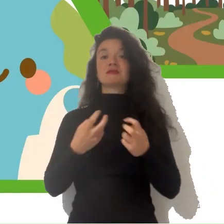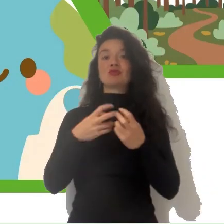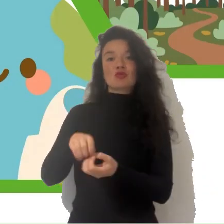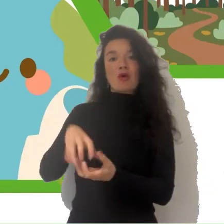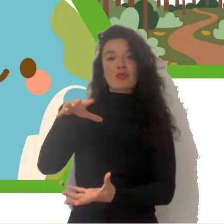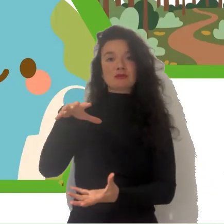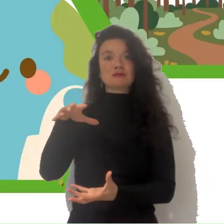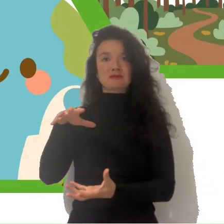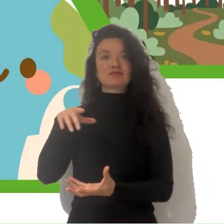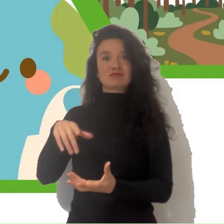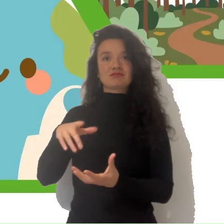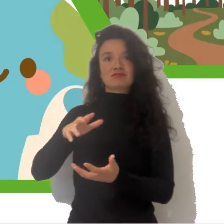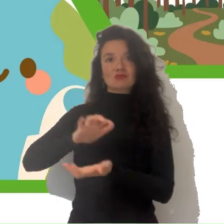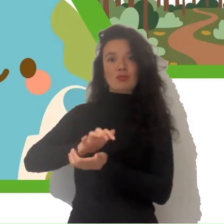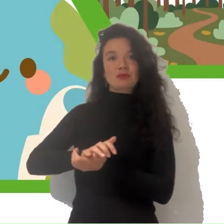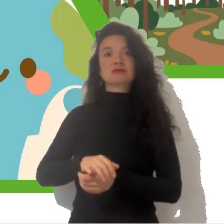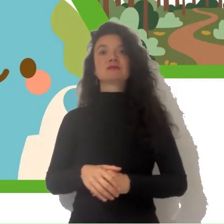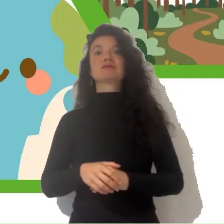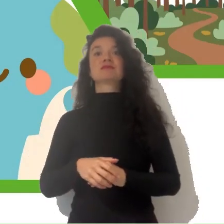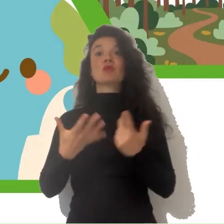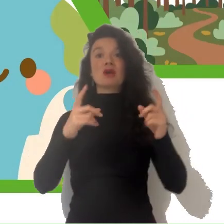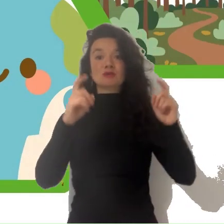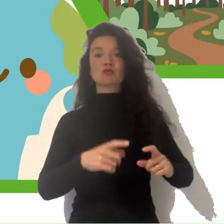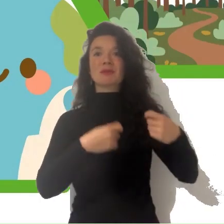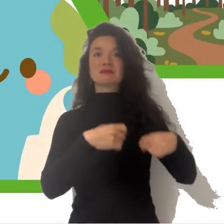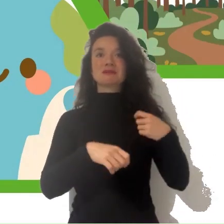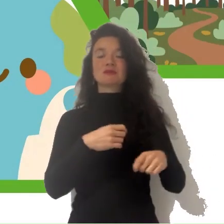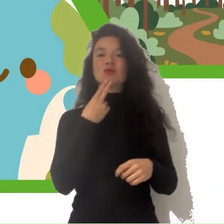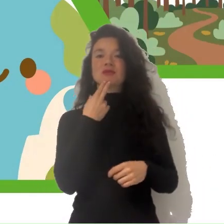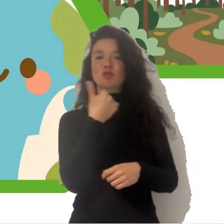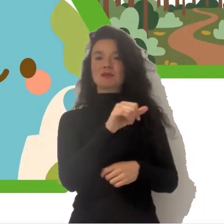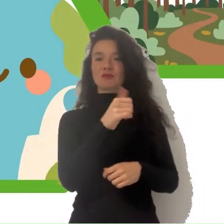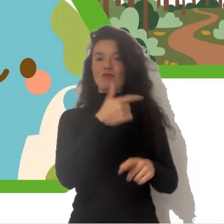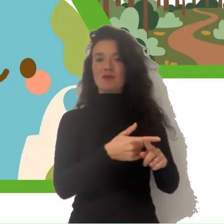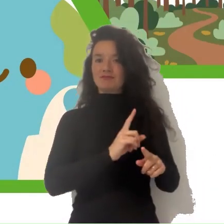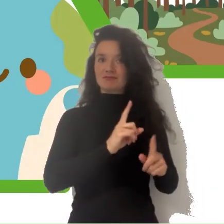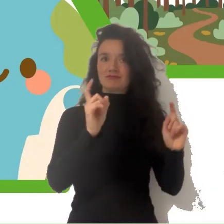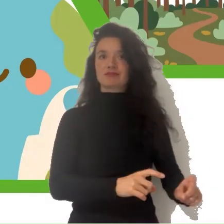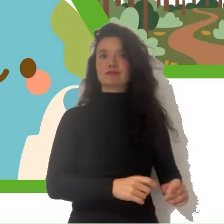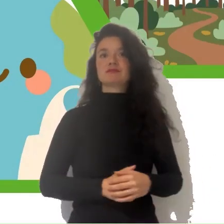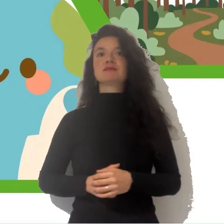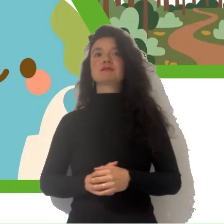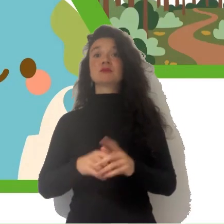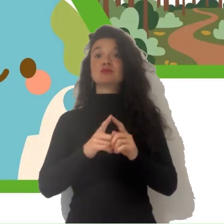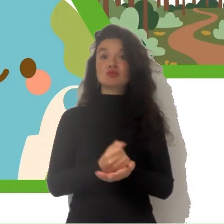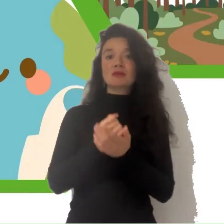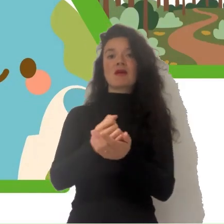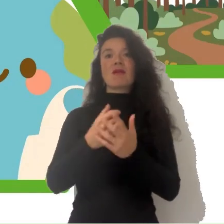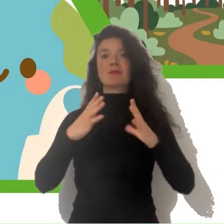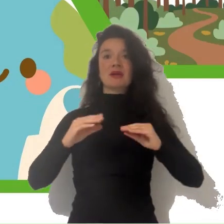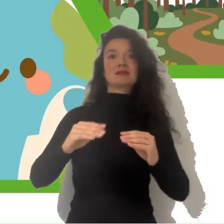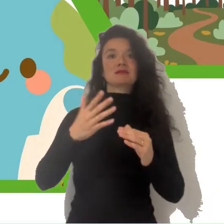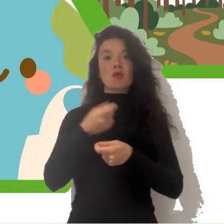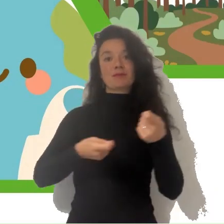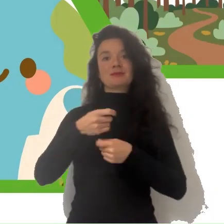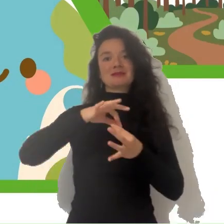and production. Composting, reduce single-use plastics. Support circular economy practices